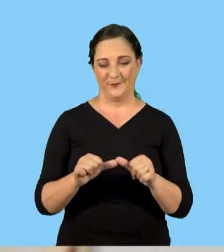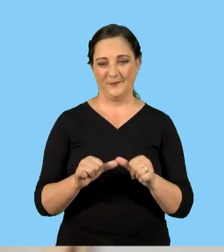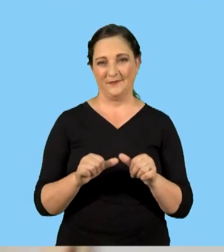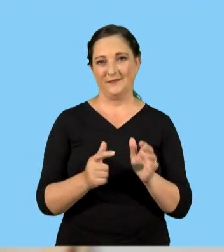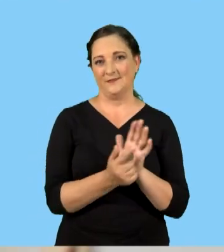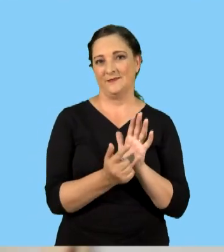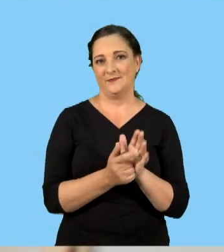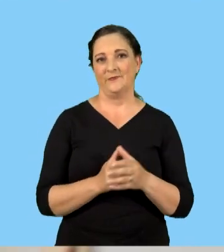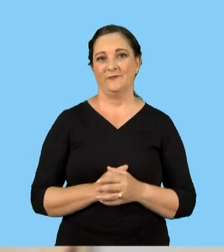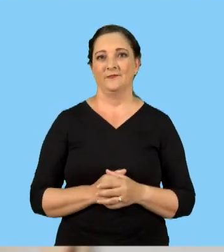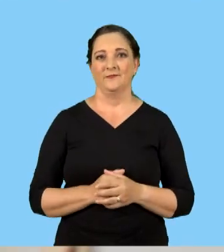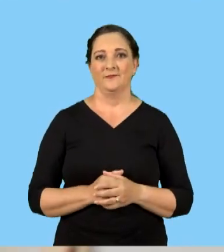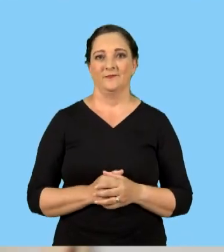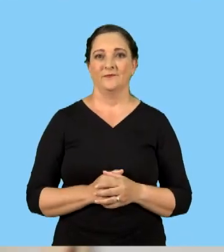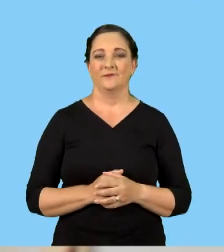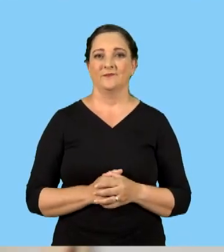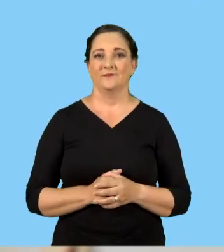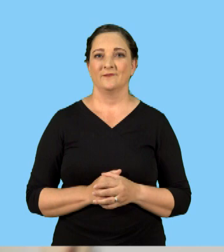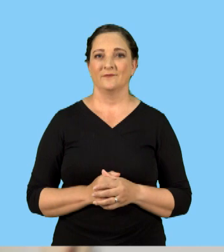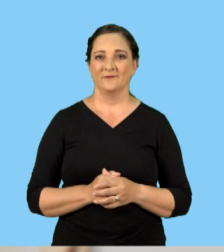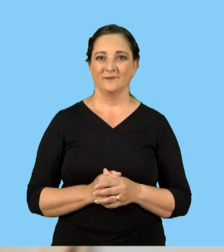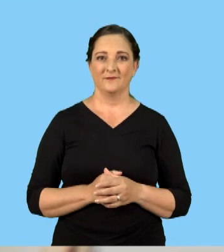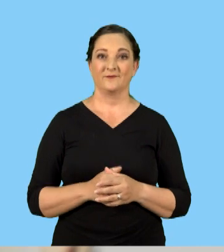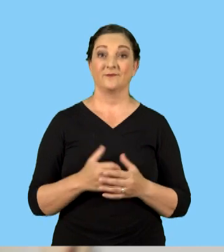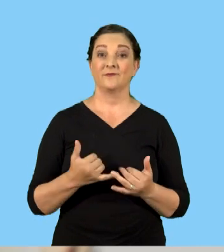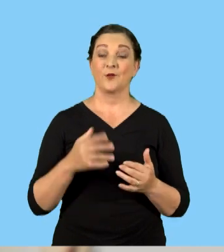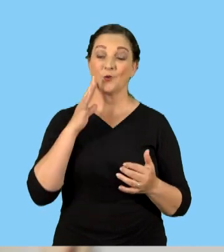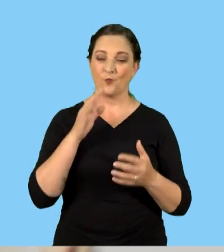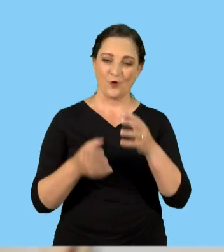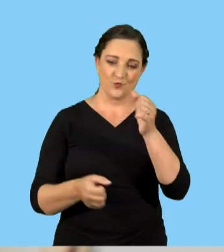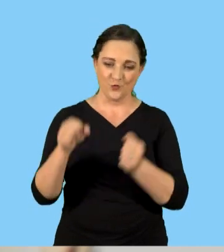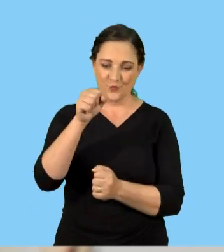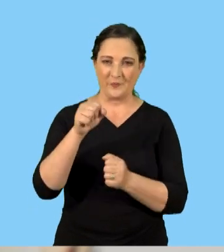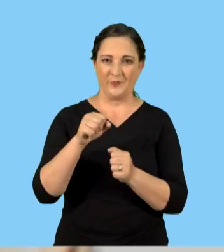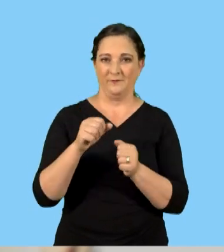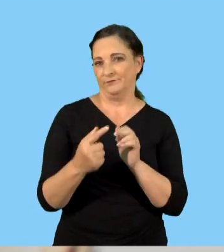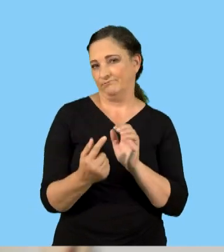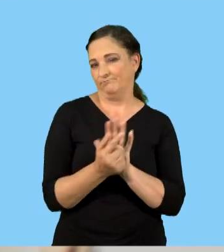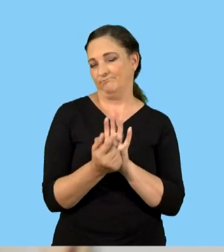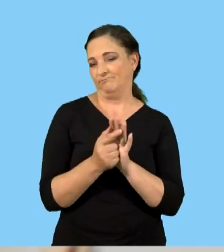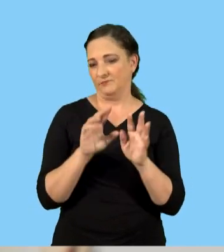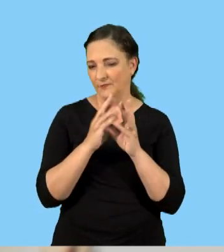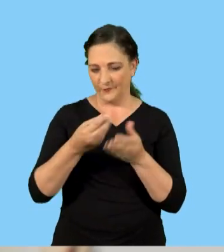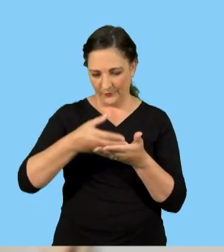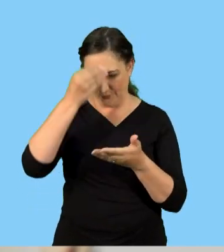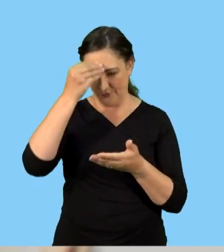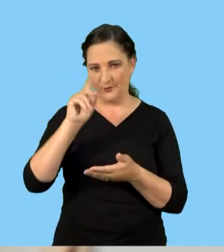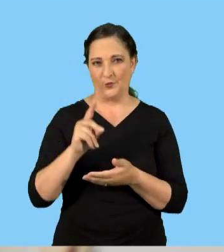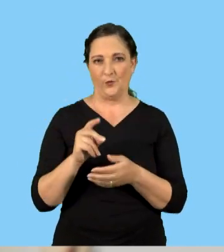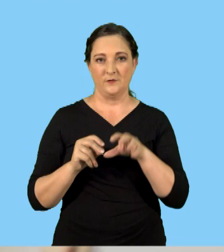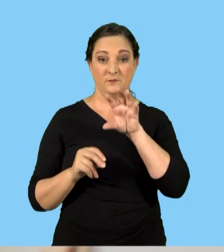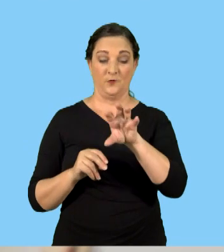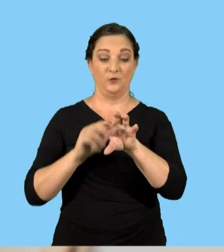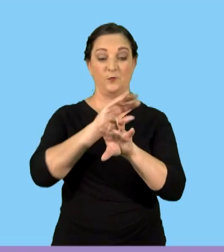Welcome back from the ad break, and let's continue with our lesson. We are going to now wrap up our lesson and look at all the things that we learned during the